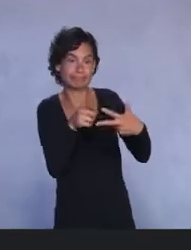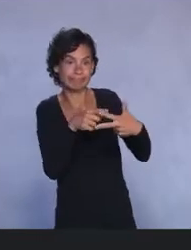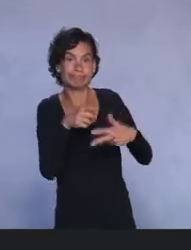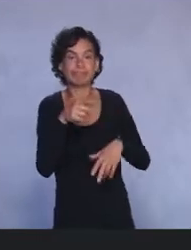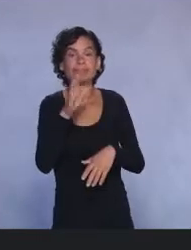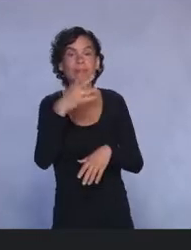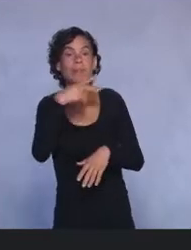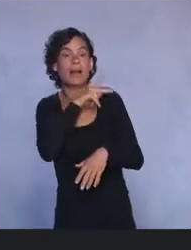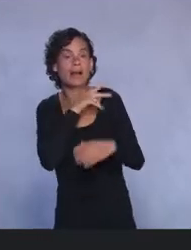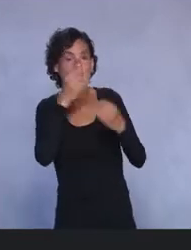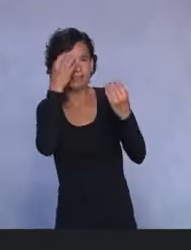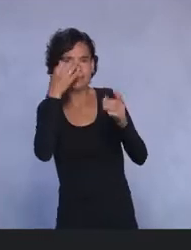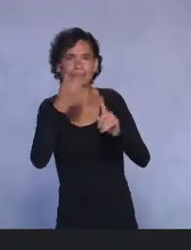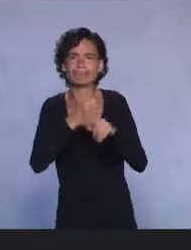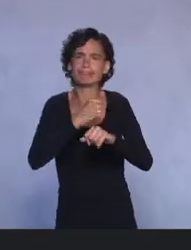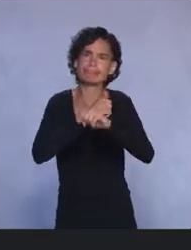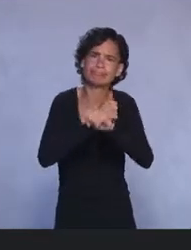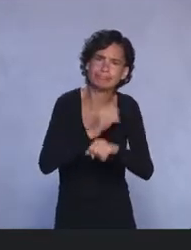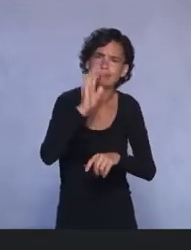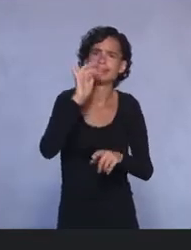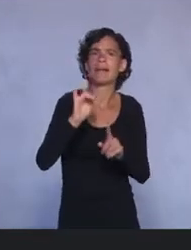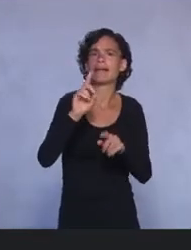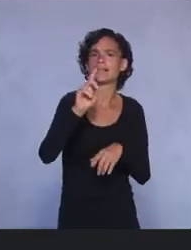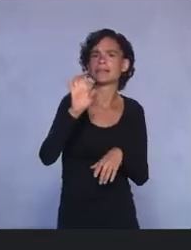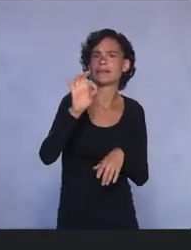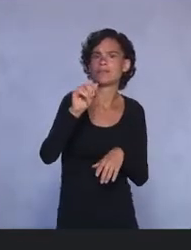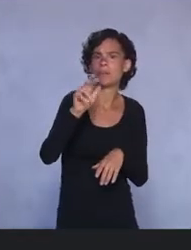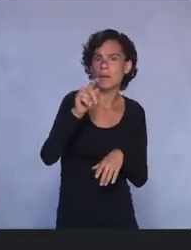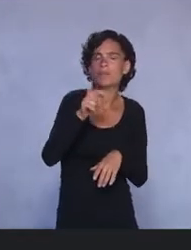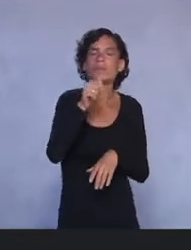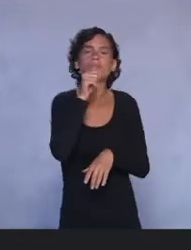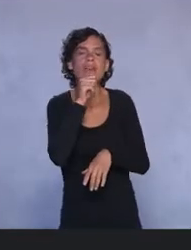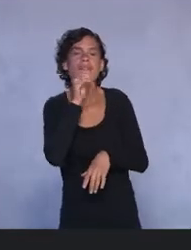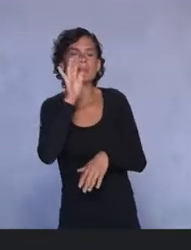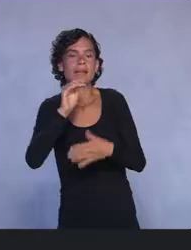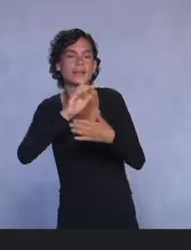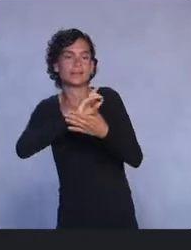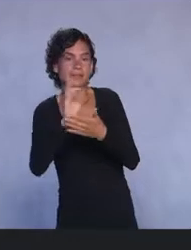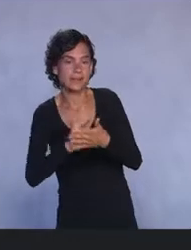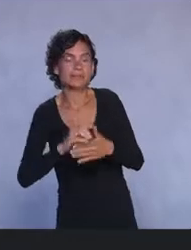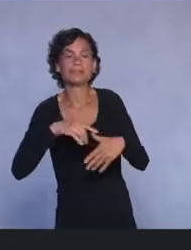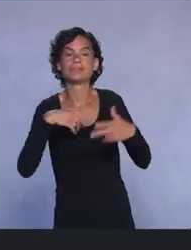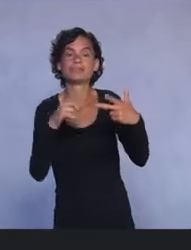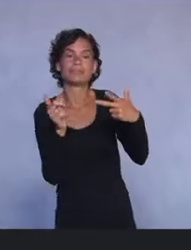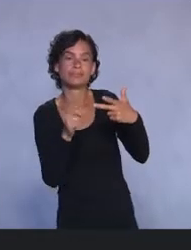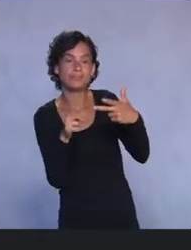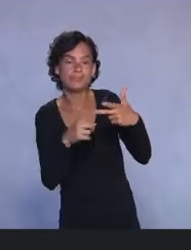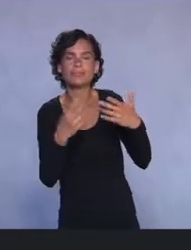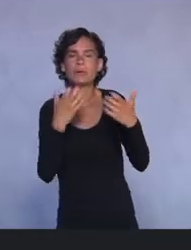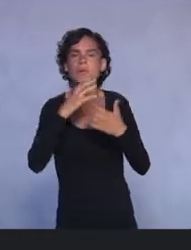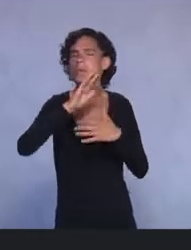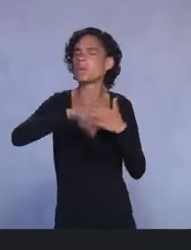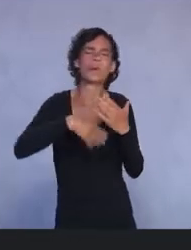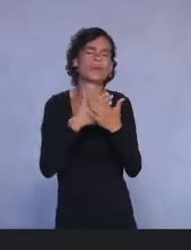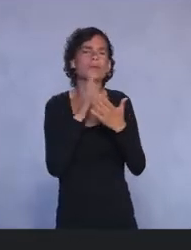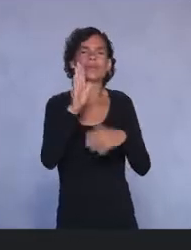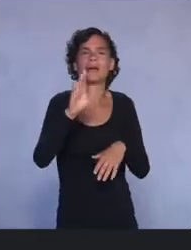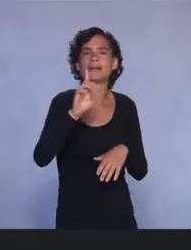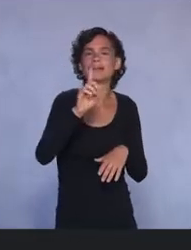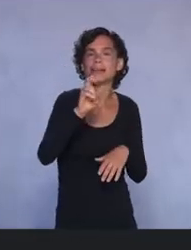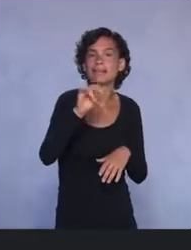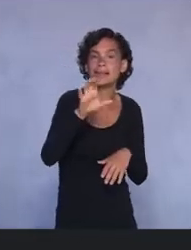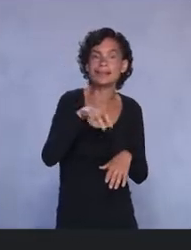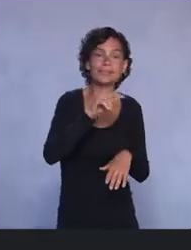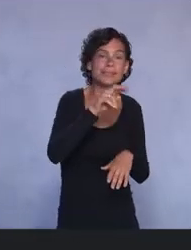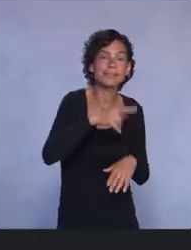default and private by design. And third, we want all of your devices, TVs, cars, watches, and more, to